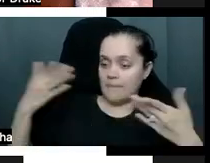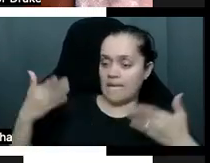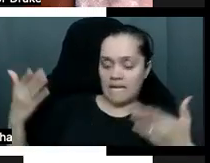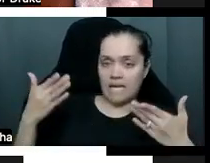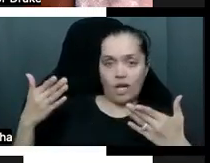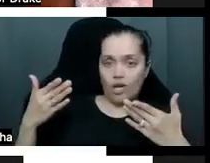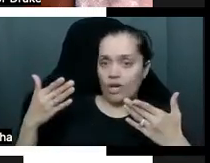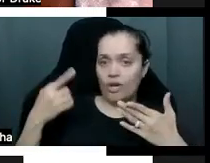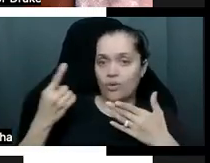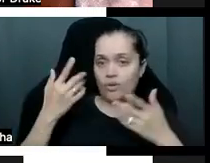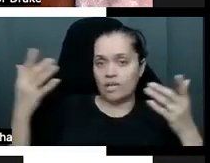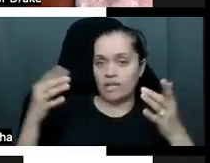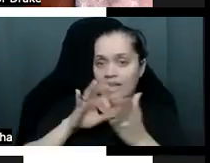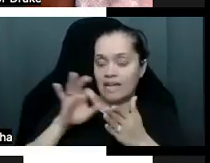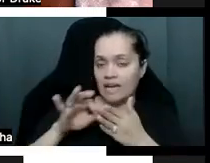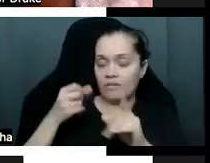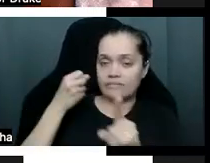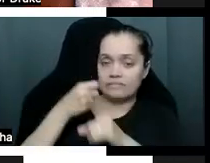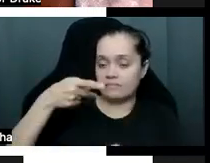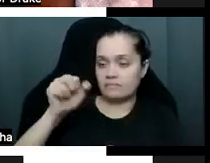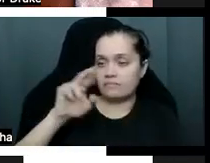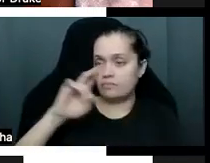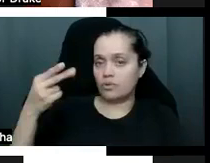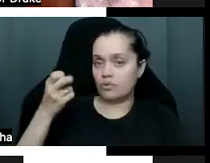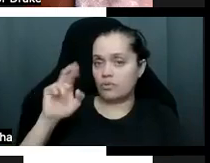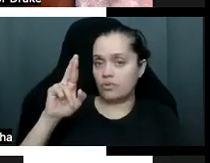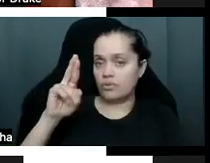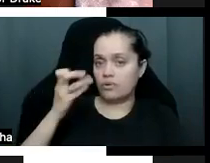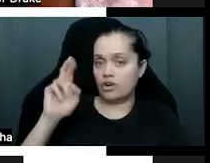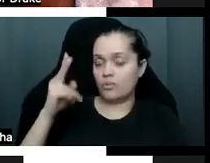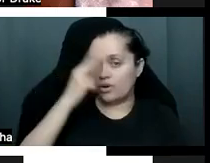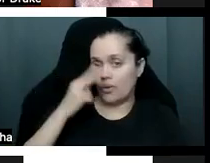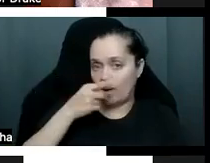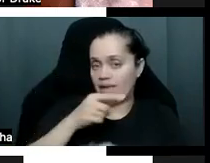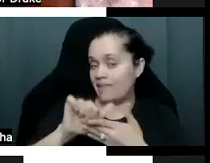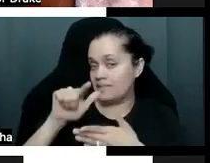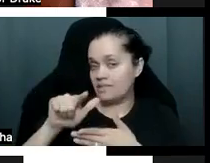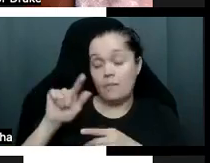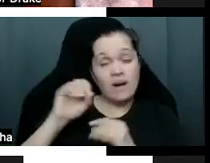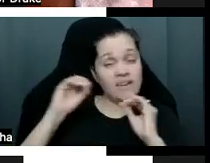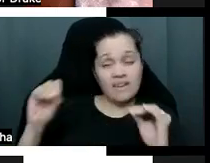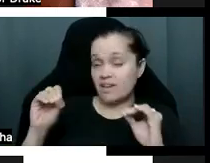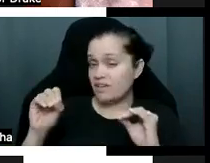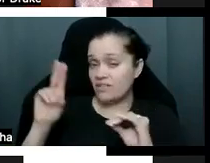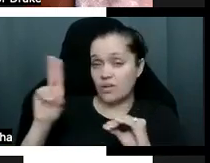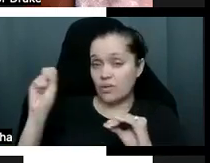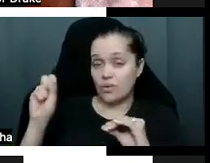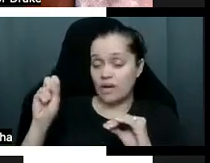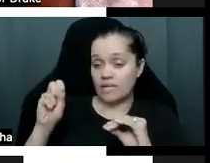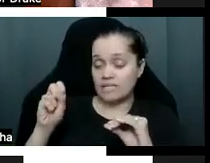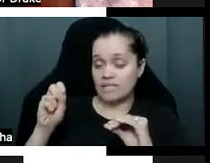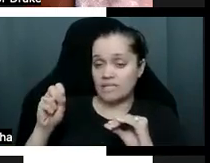only thing that could count is the attack on Pearl Harbor. Okay? None of the US mainland was invaded.